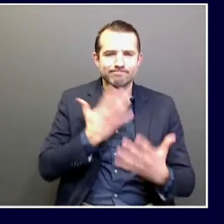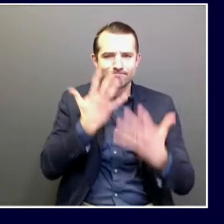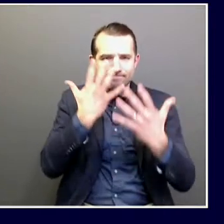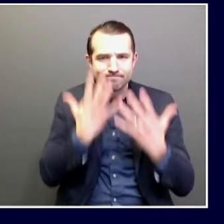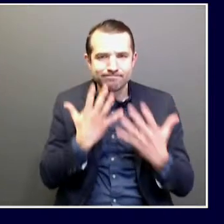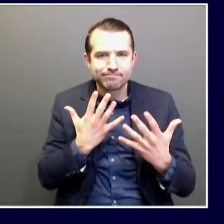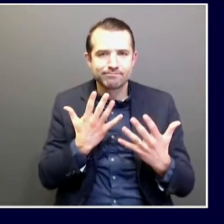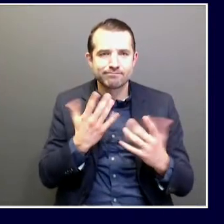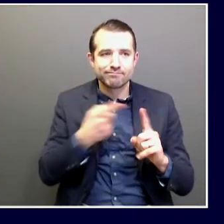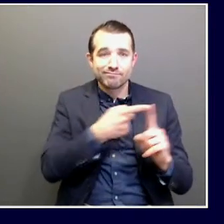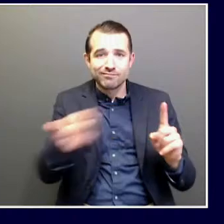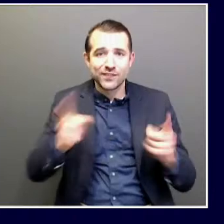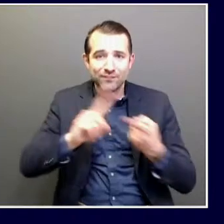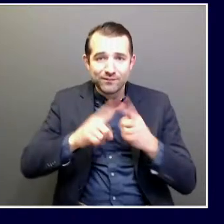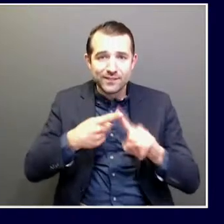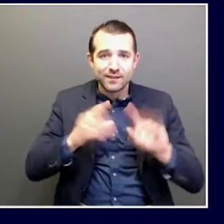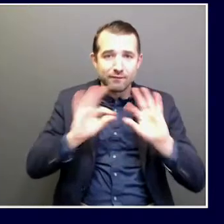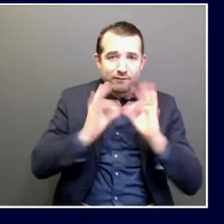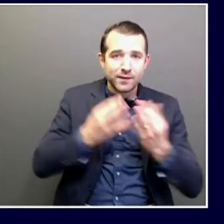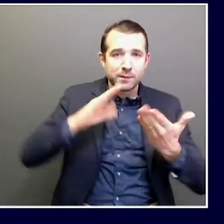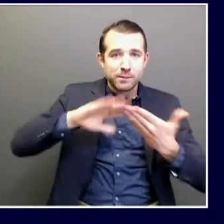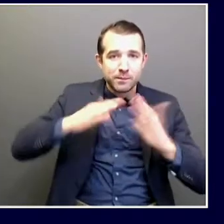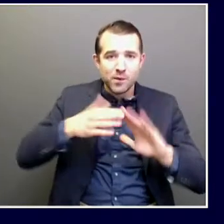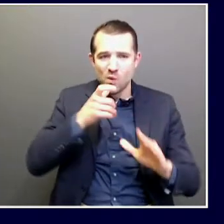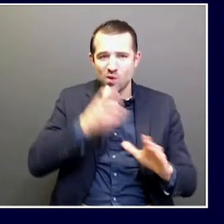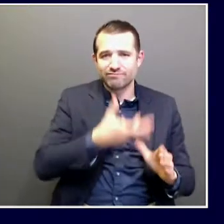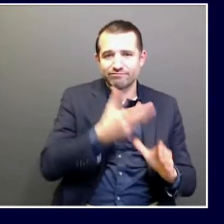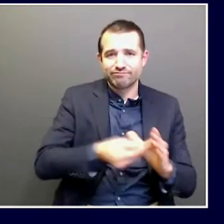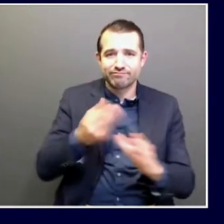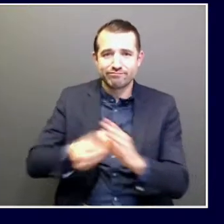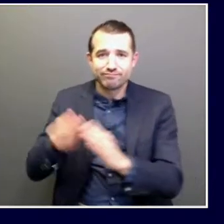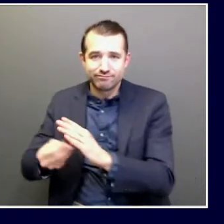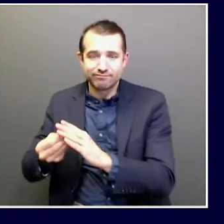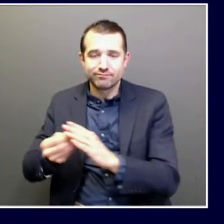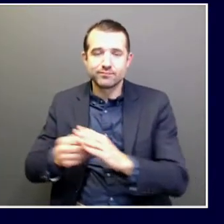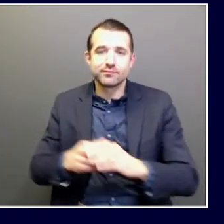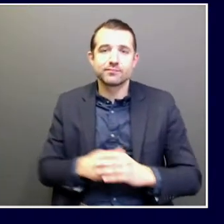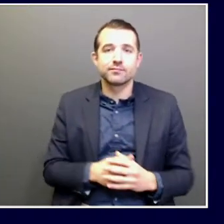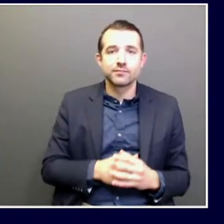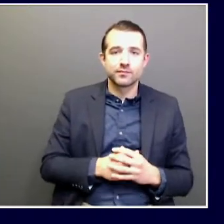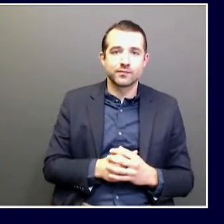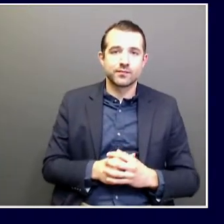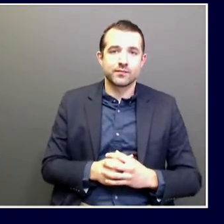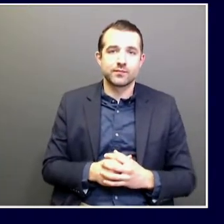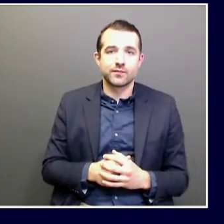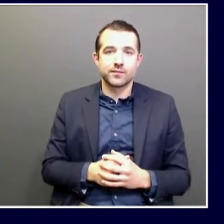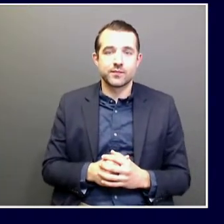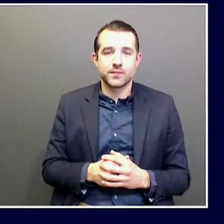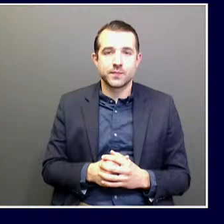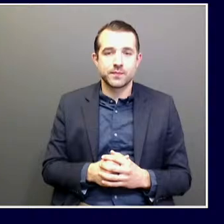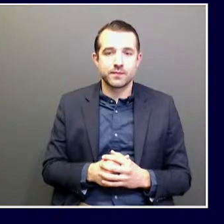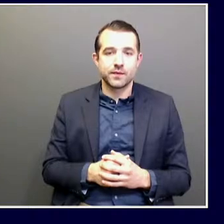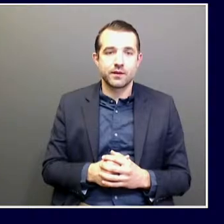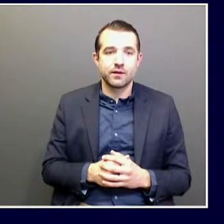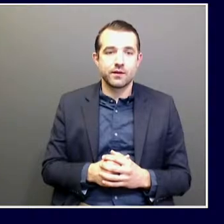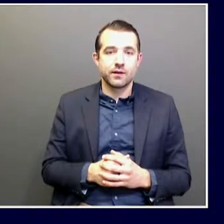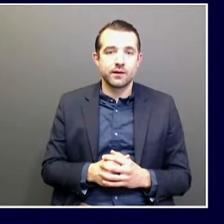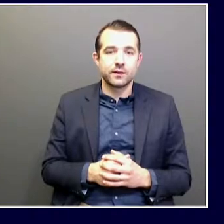and communities of all 27 of these individuals who have passed away recently.